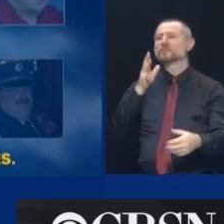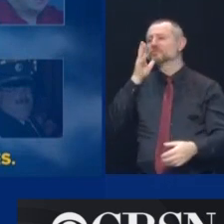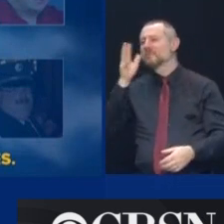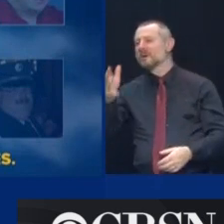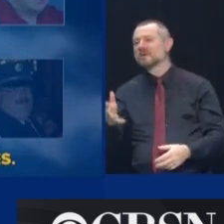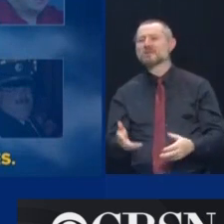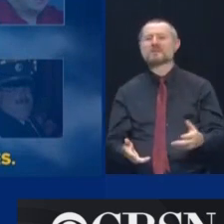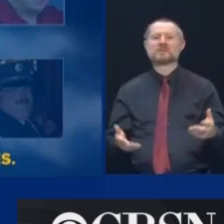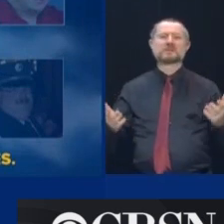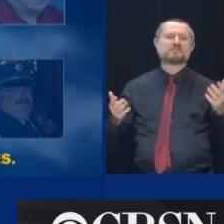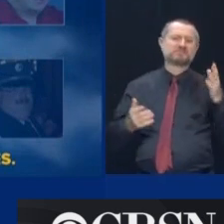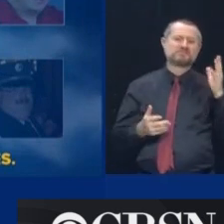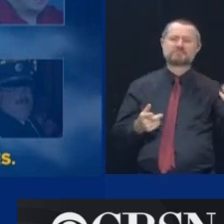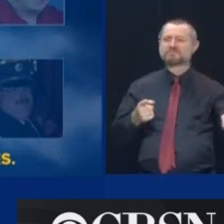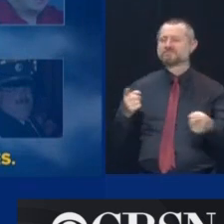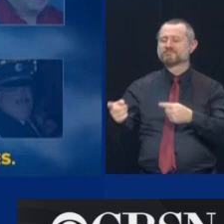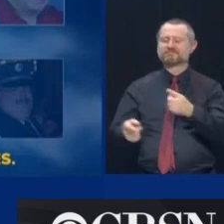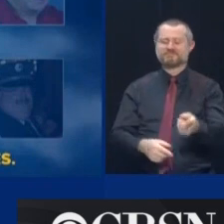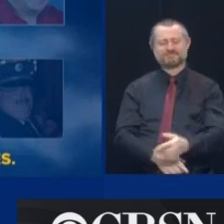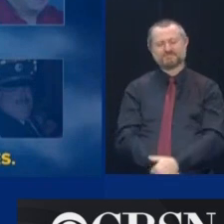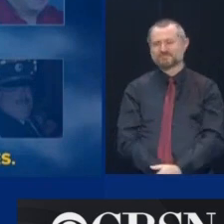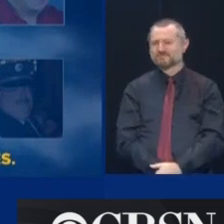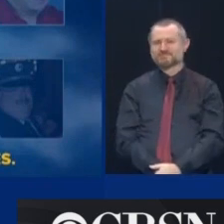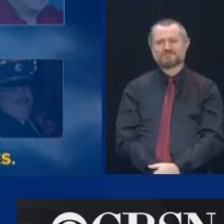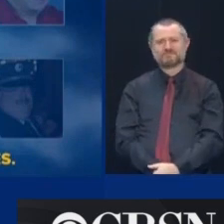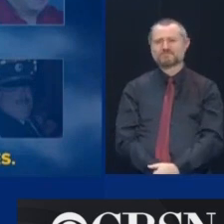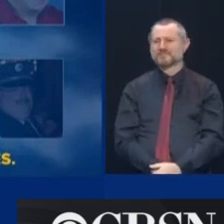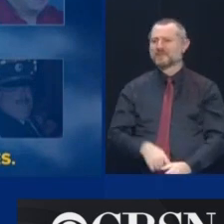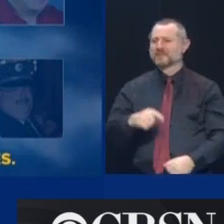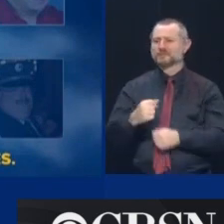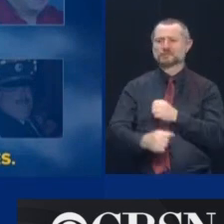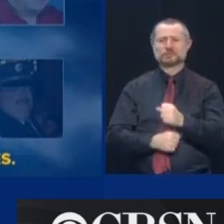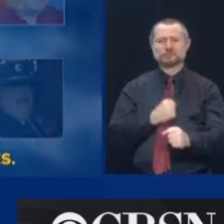thousands. This Thanksgiving is more special.